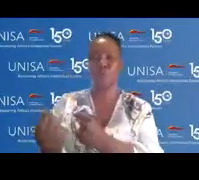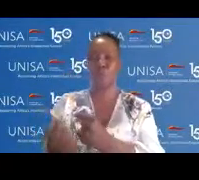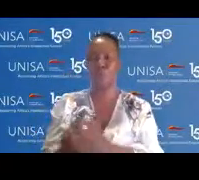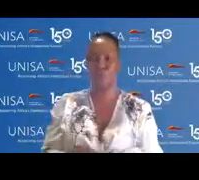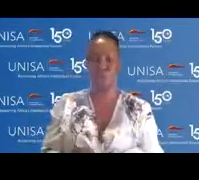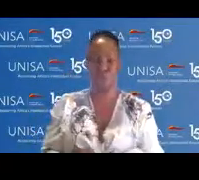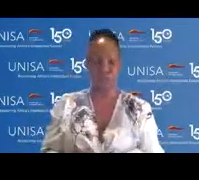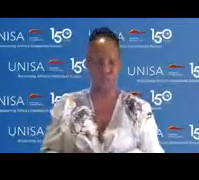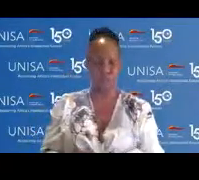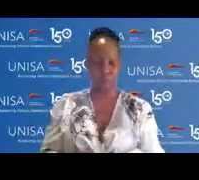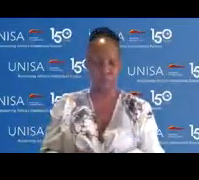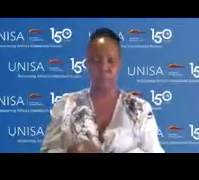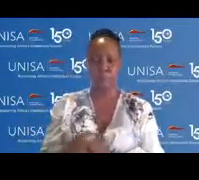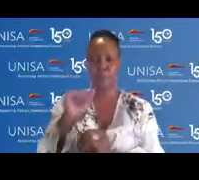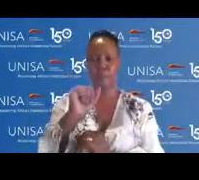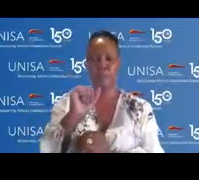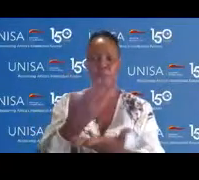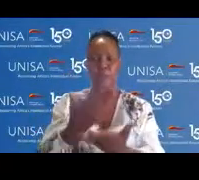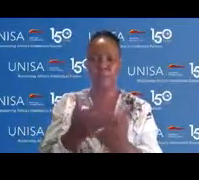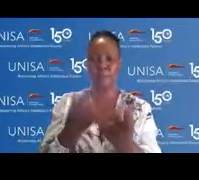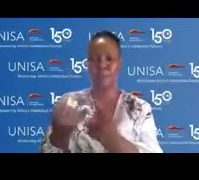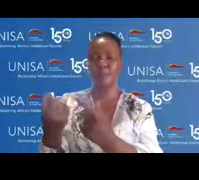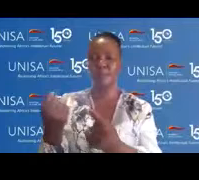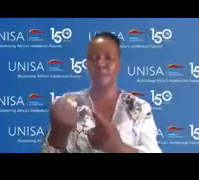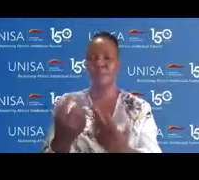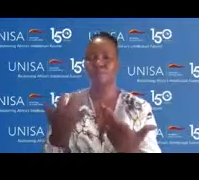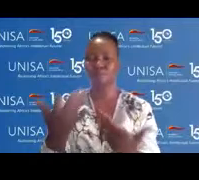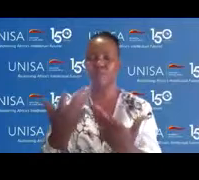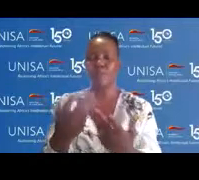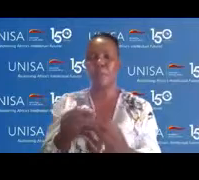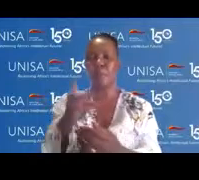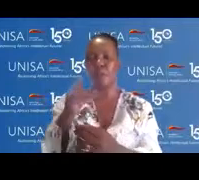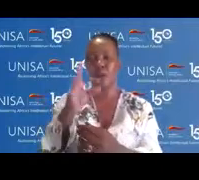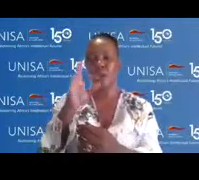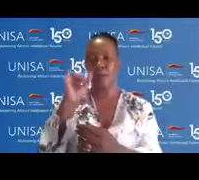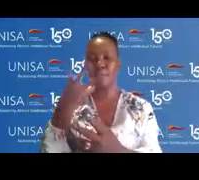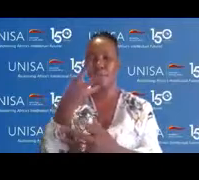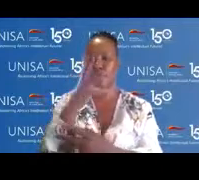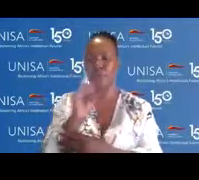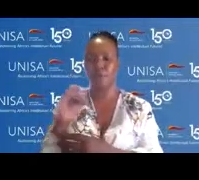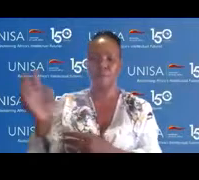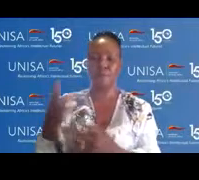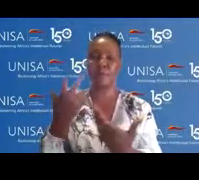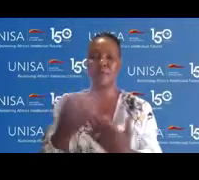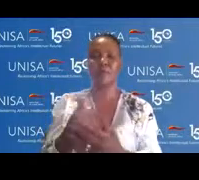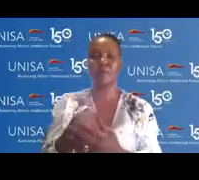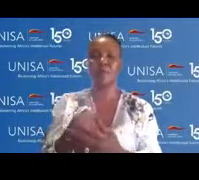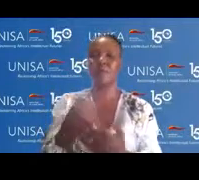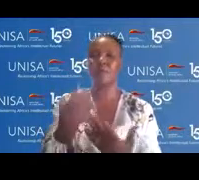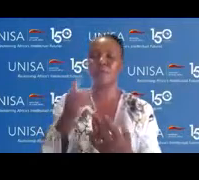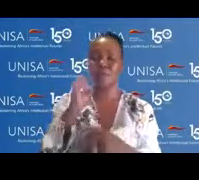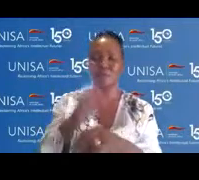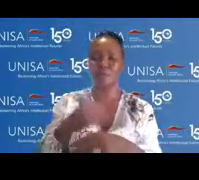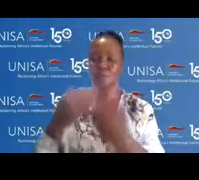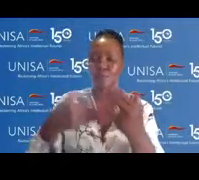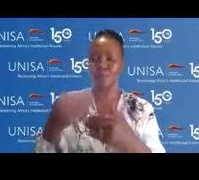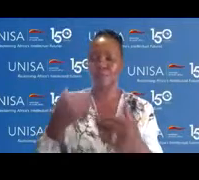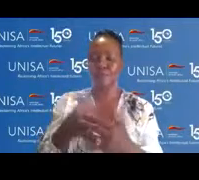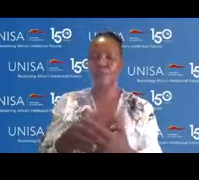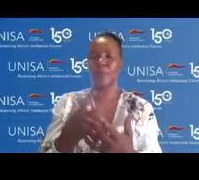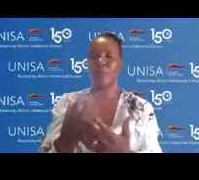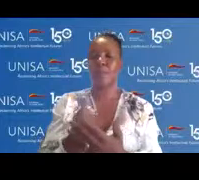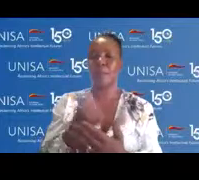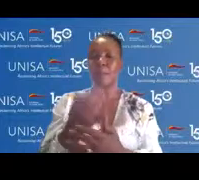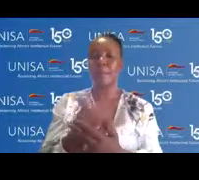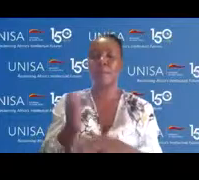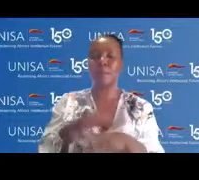You are able to do this just in case the Wi-Fi or the fiber goes off and you have to be online. It will tell you how much data it's using. So currently it's nothing because I